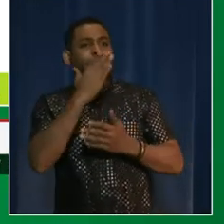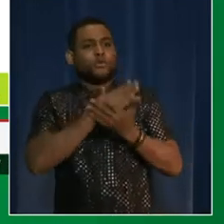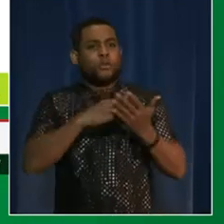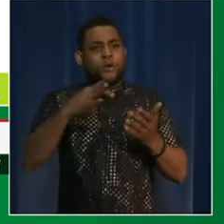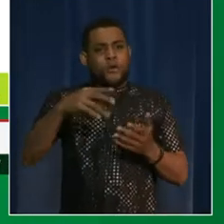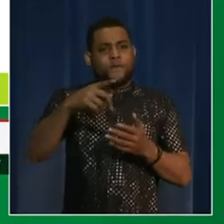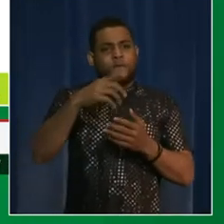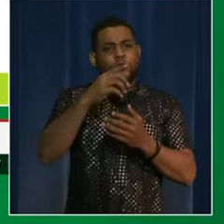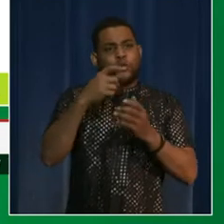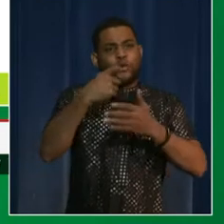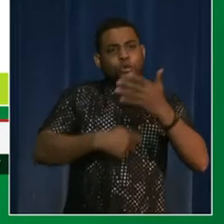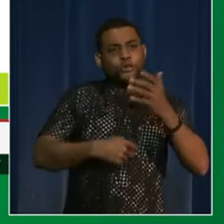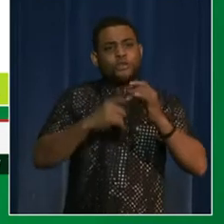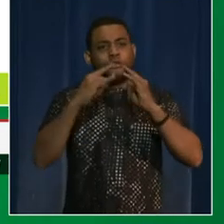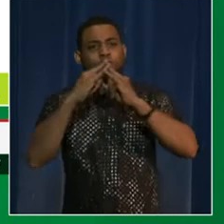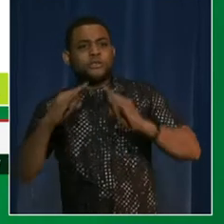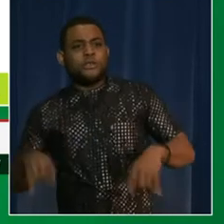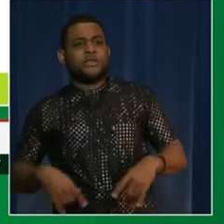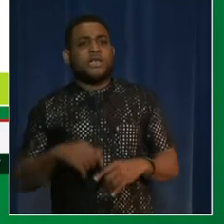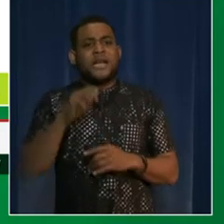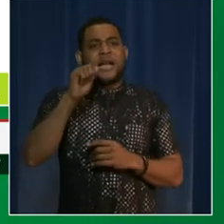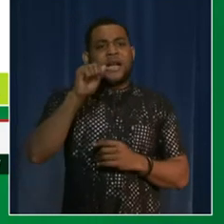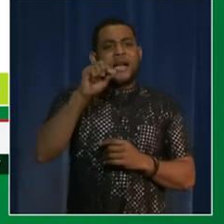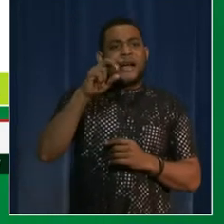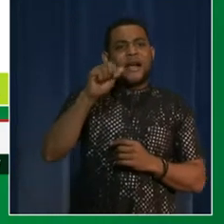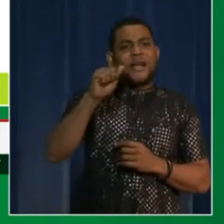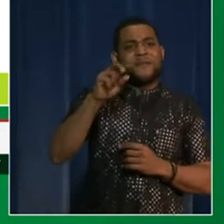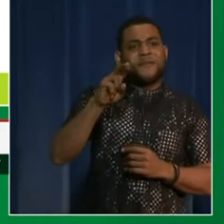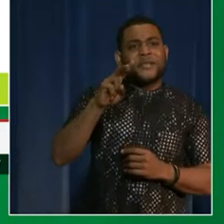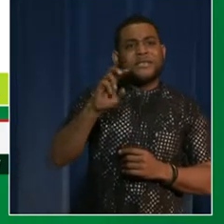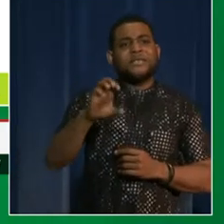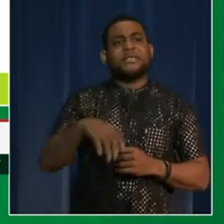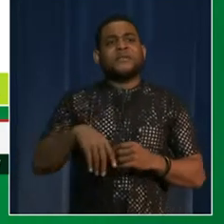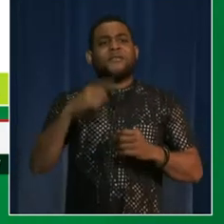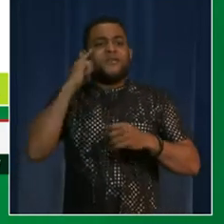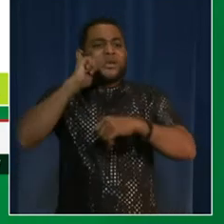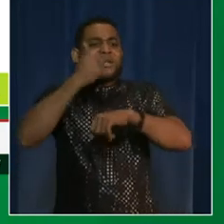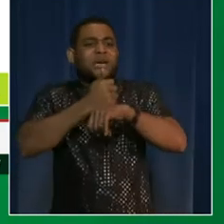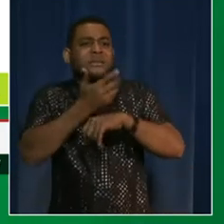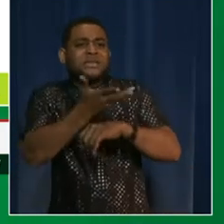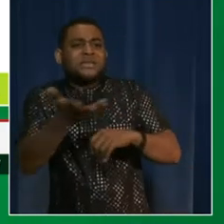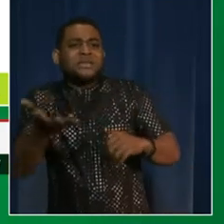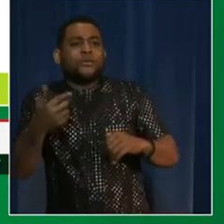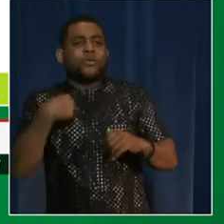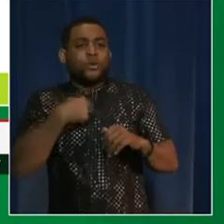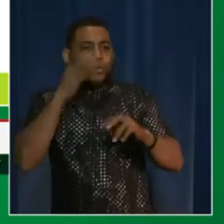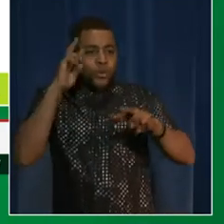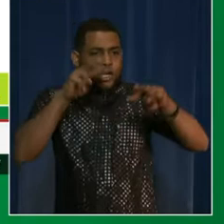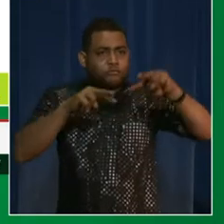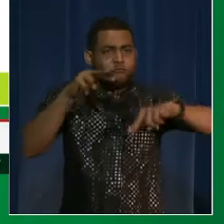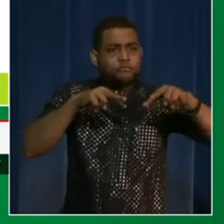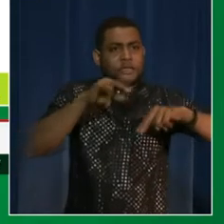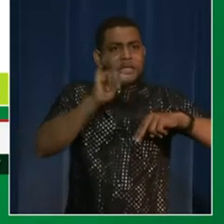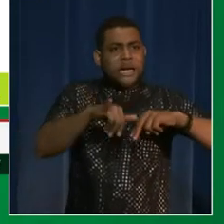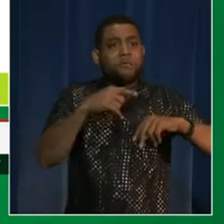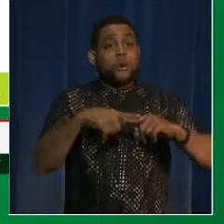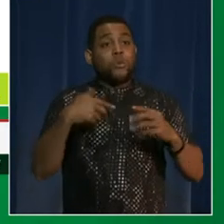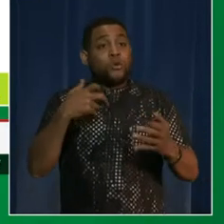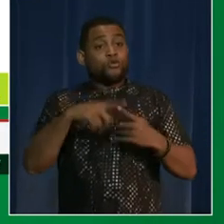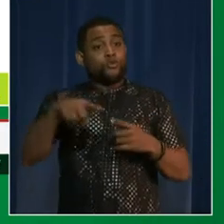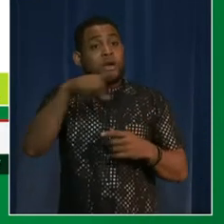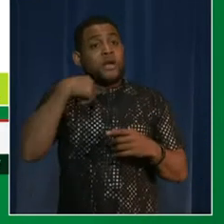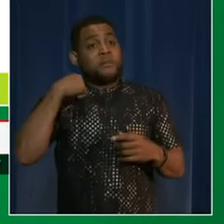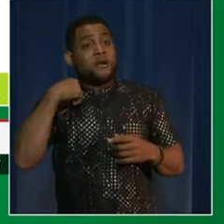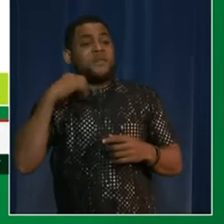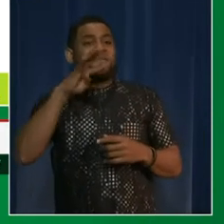or AV and things like that for setup as well. So we'll be taking a look at those. We would like for you to apply at least 45 days